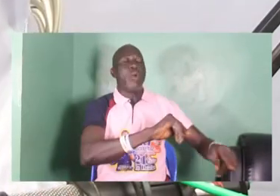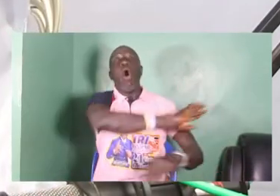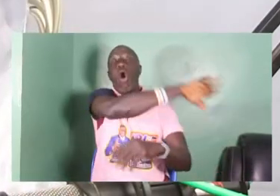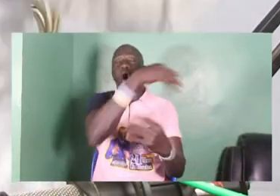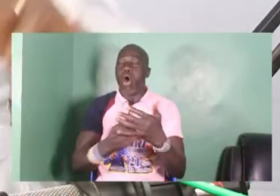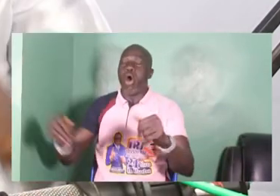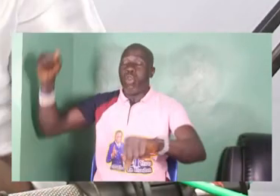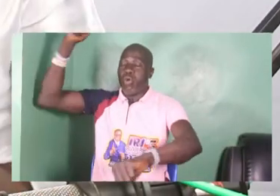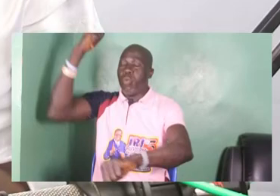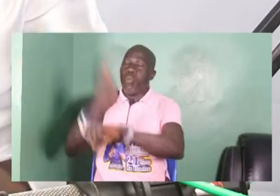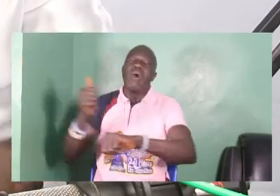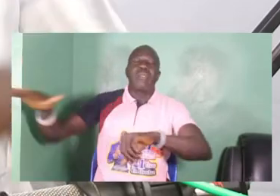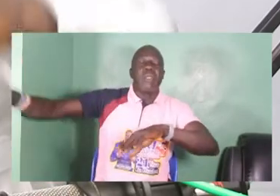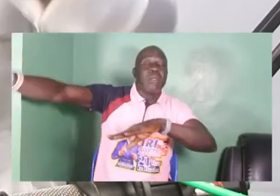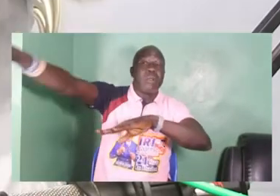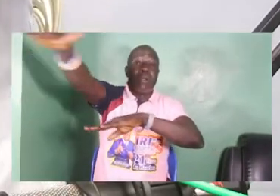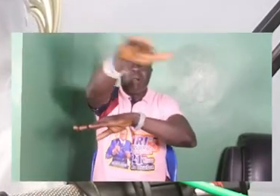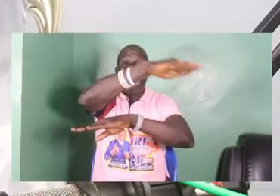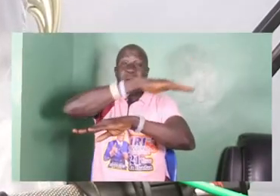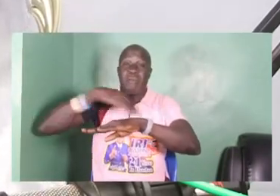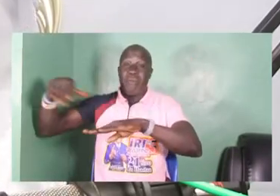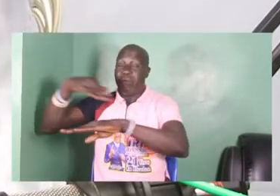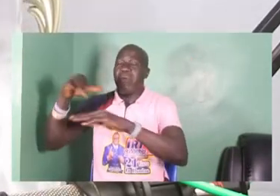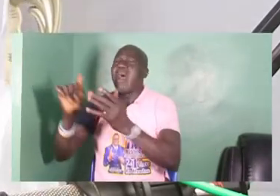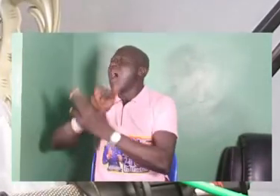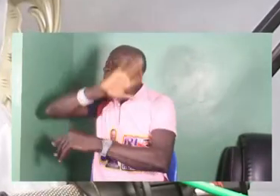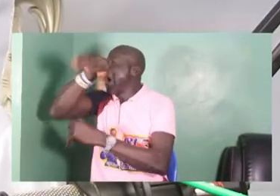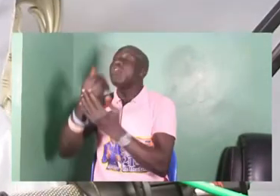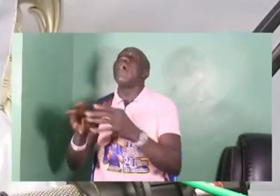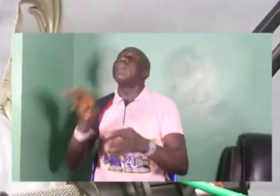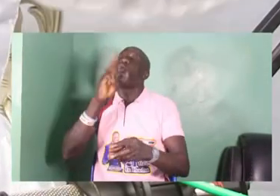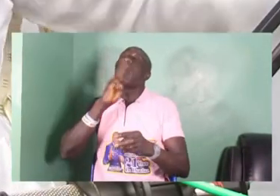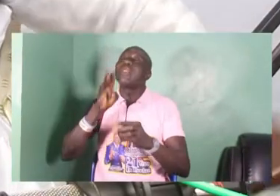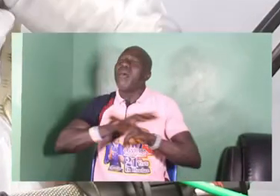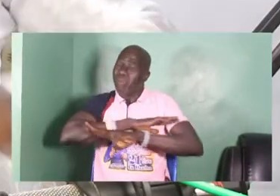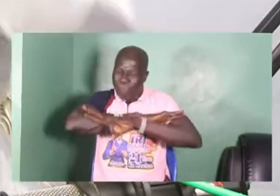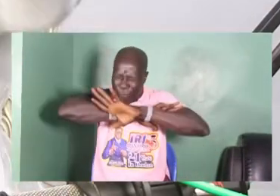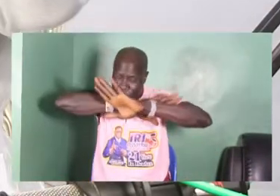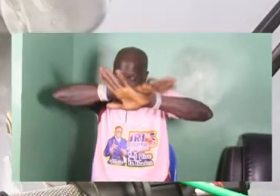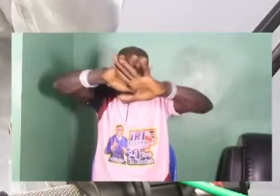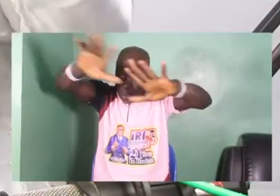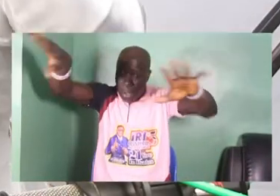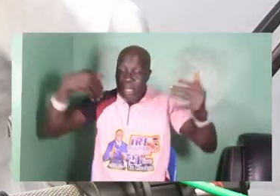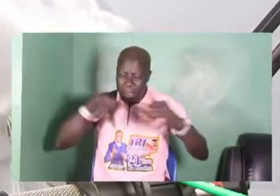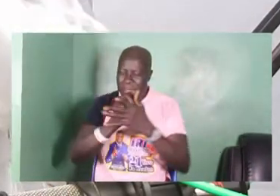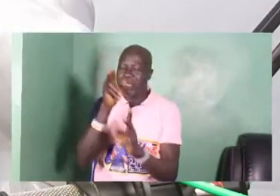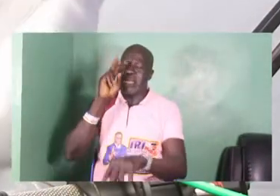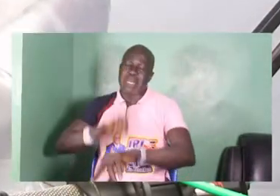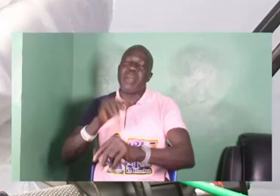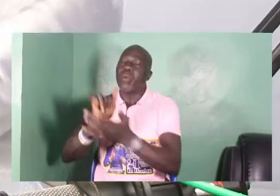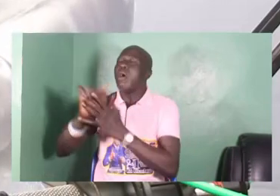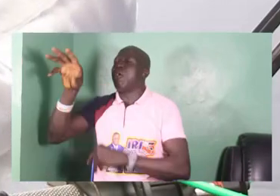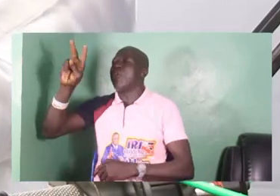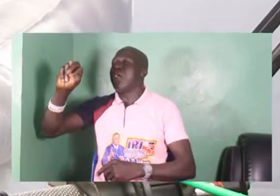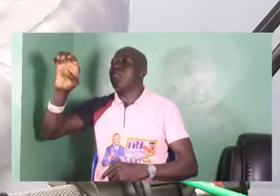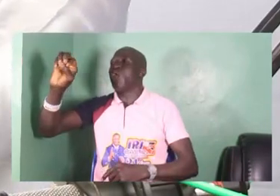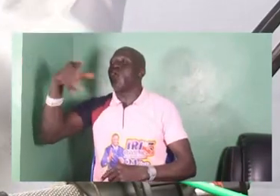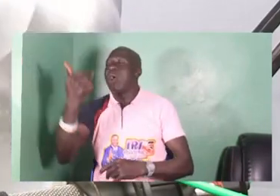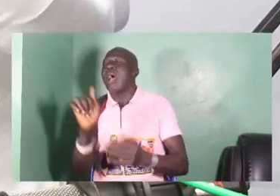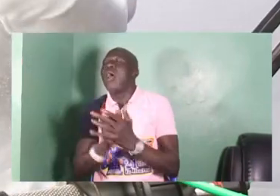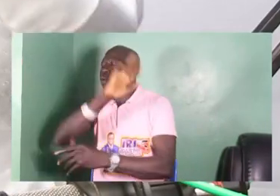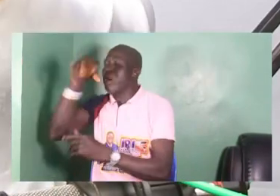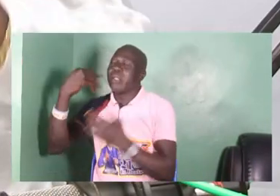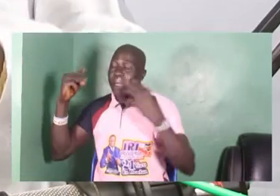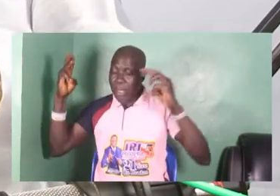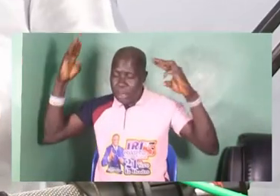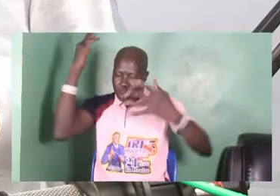powerful. All the ills are coming out. Oh, Mary, what are you saying? During the time of now. When the